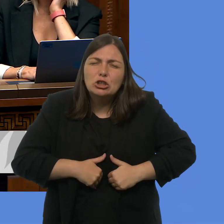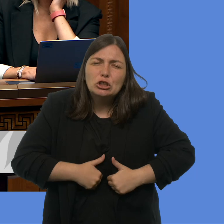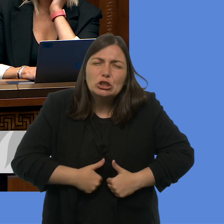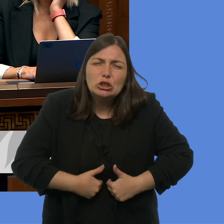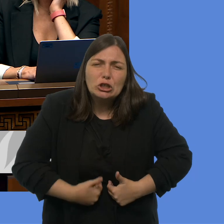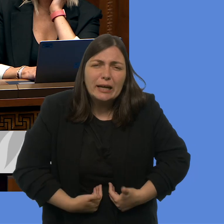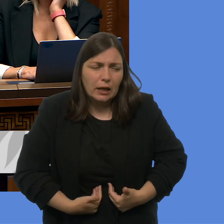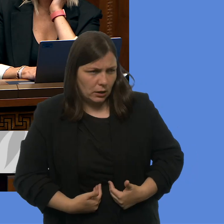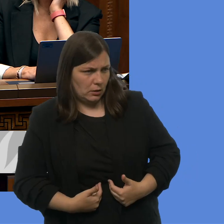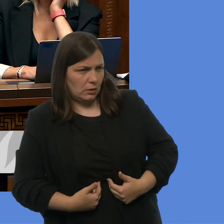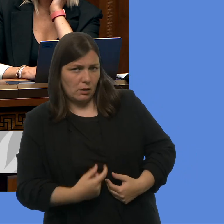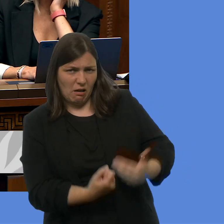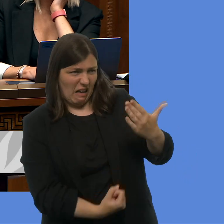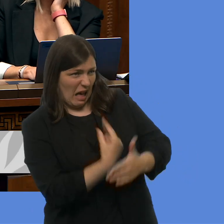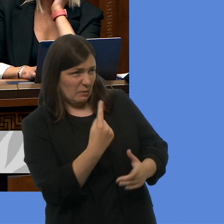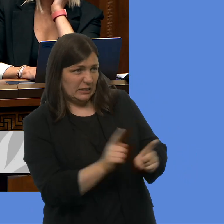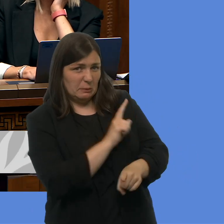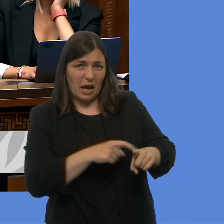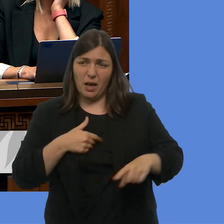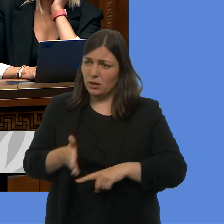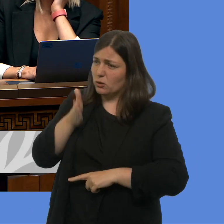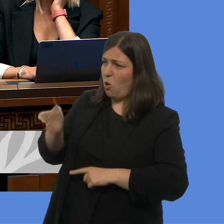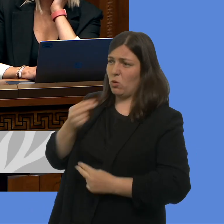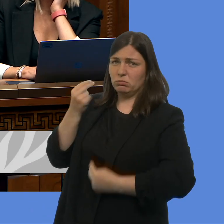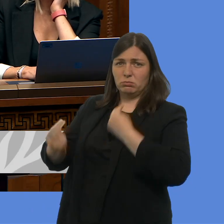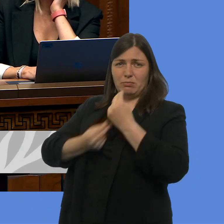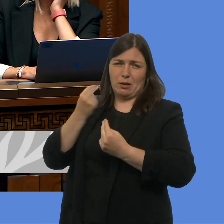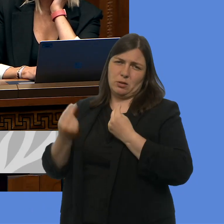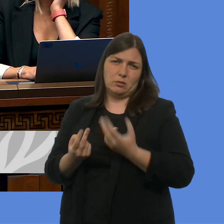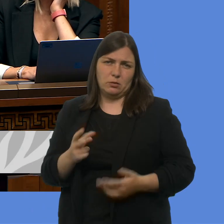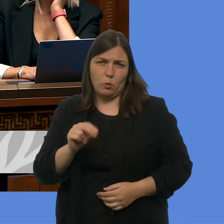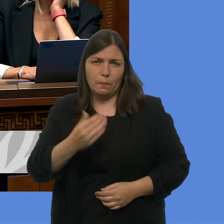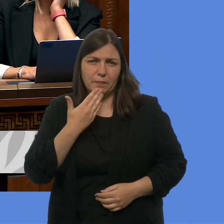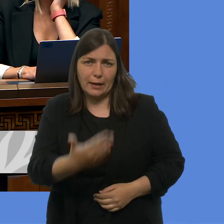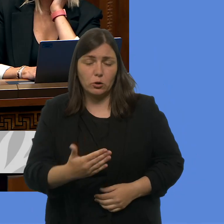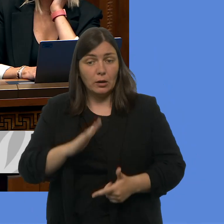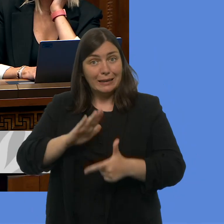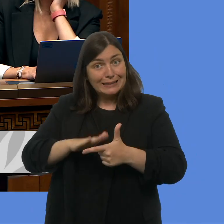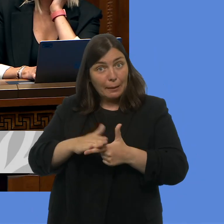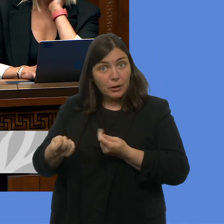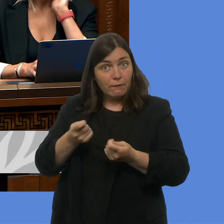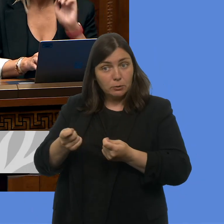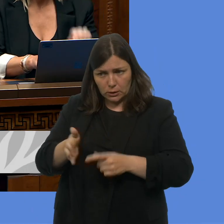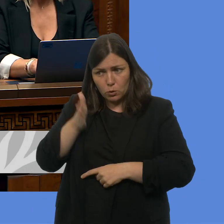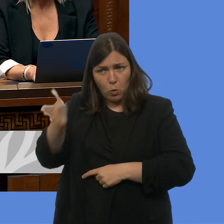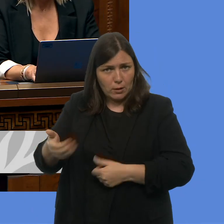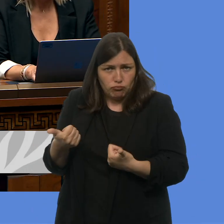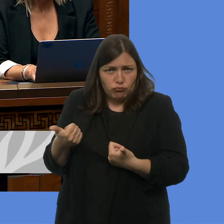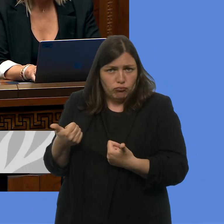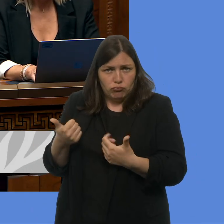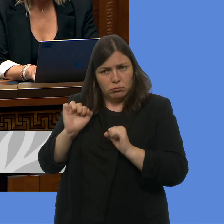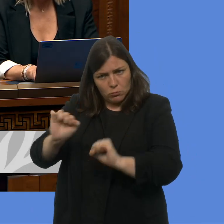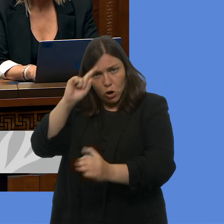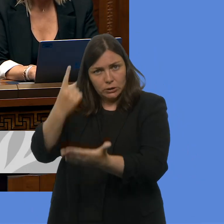on that issue. I did not block the Deputy First Minister from attending. She went to the thing and that was absolutely her call. I'm very comfortable with my